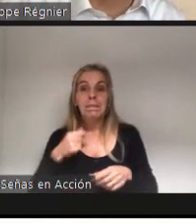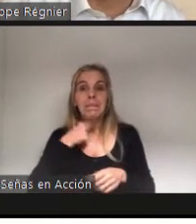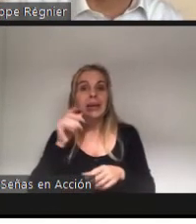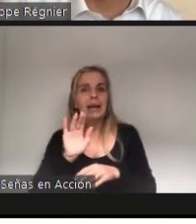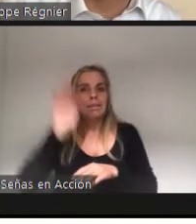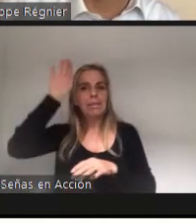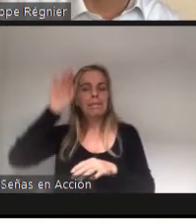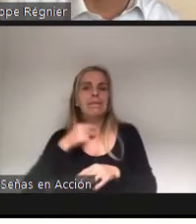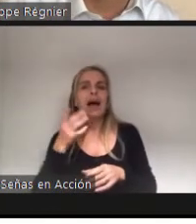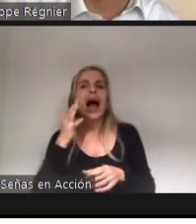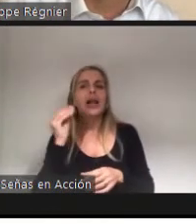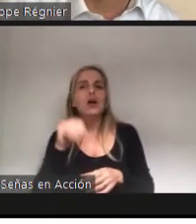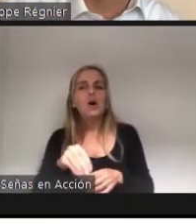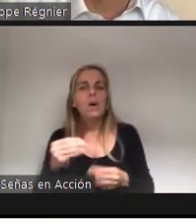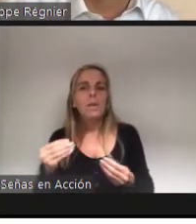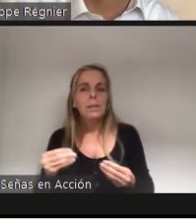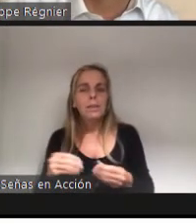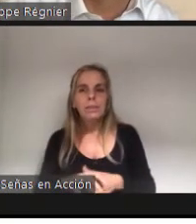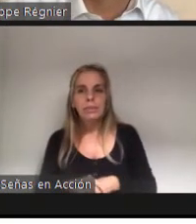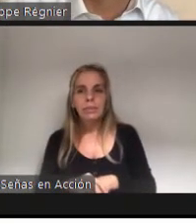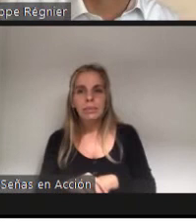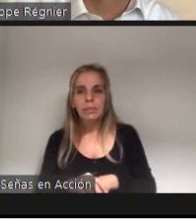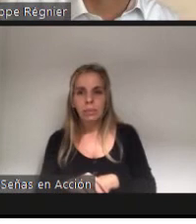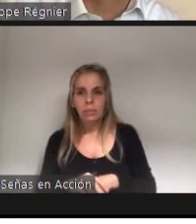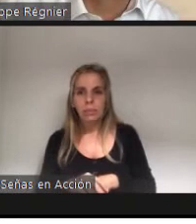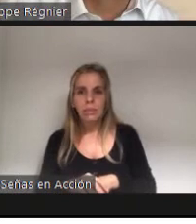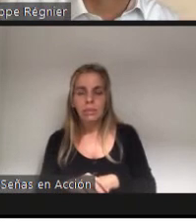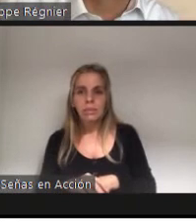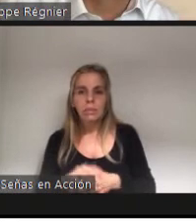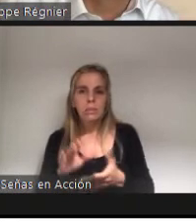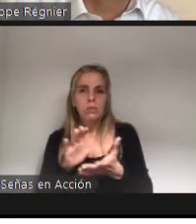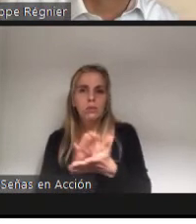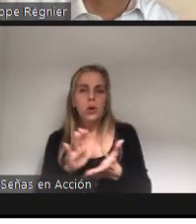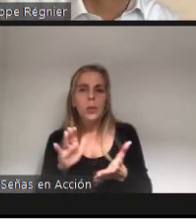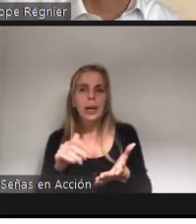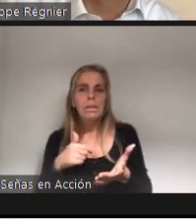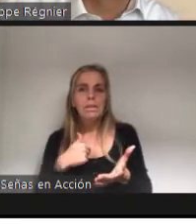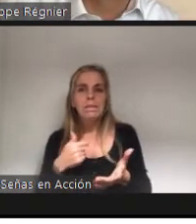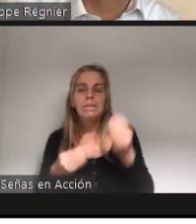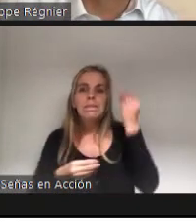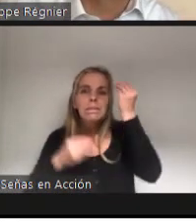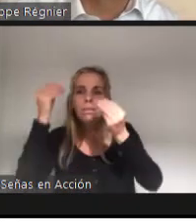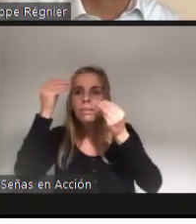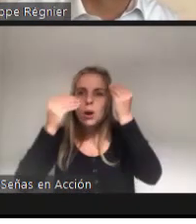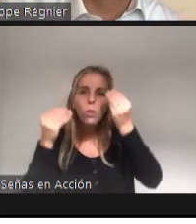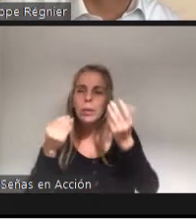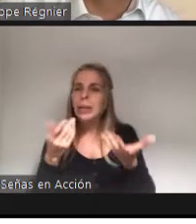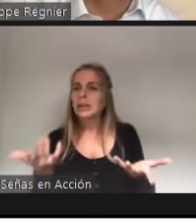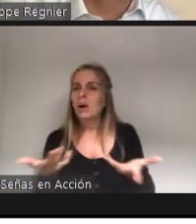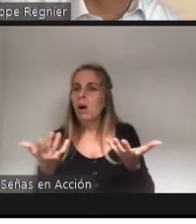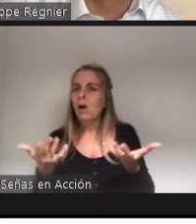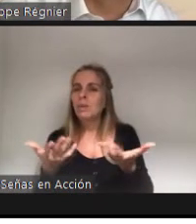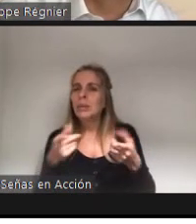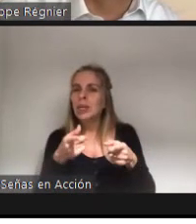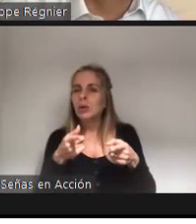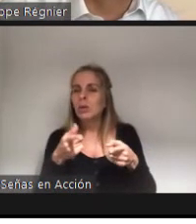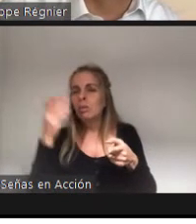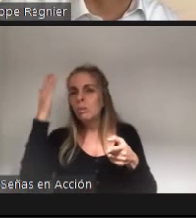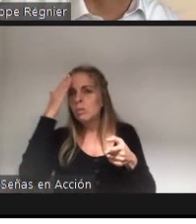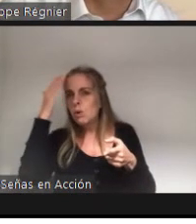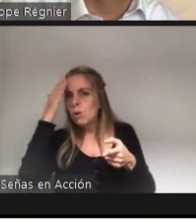My statement had to do with the concern that those